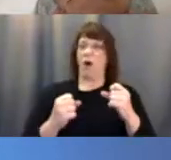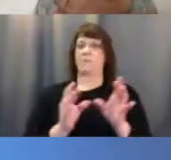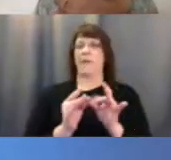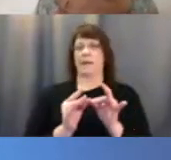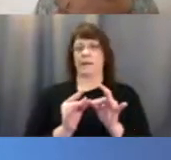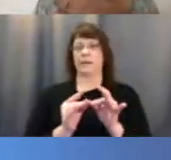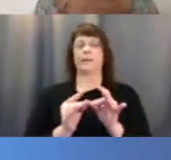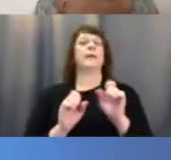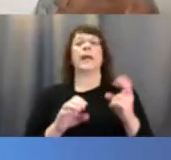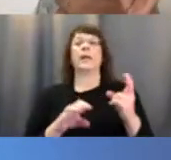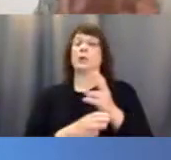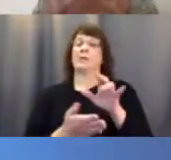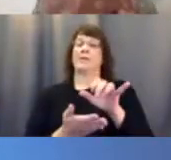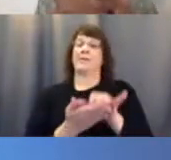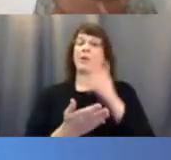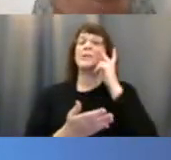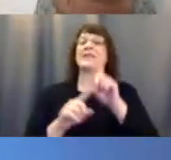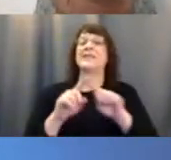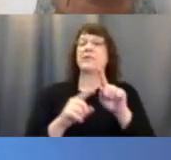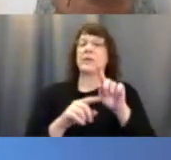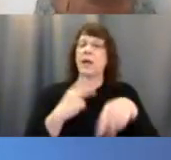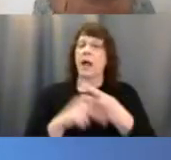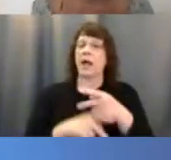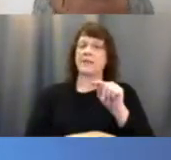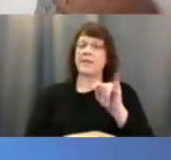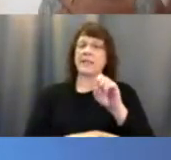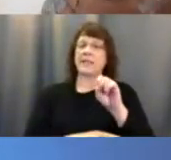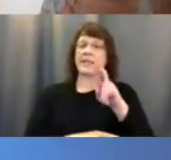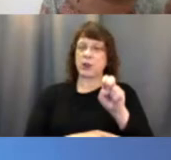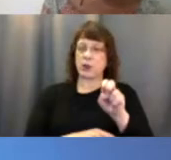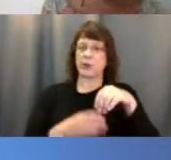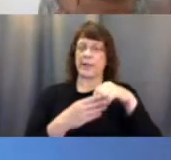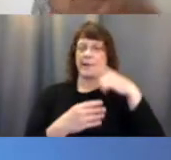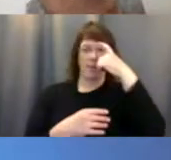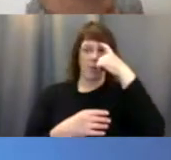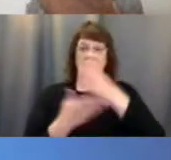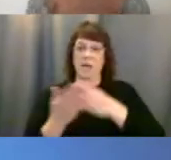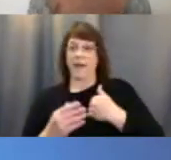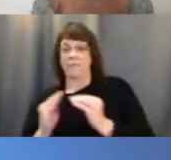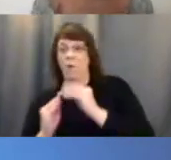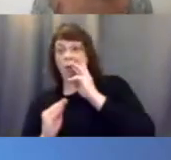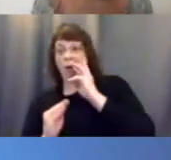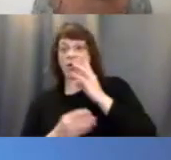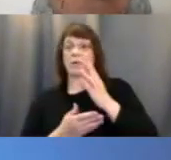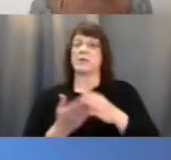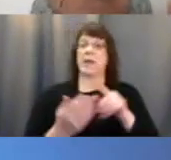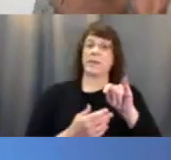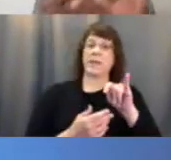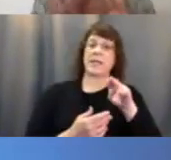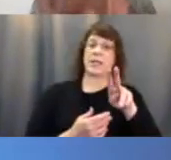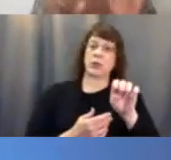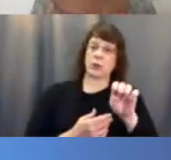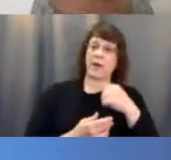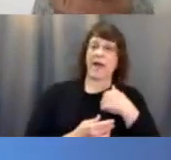magnet, to see the different tissue types that are in the brain, because some tissue types have more water, some have less. And with that, we